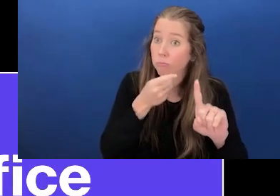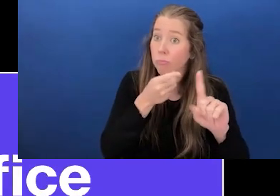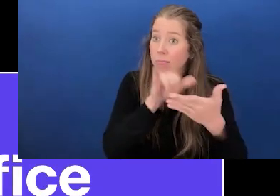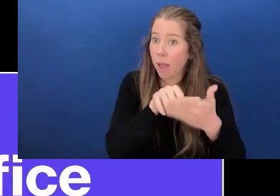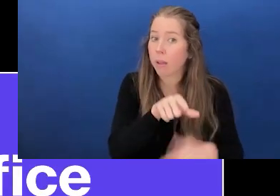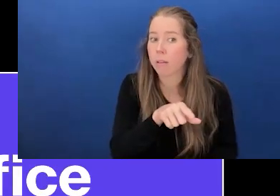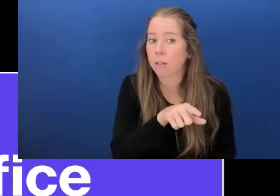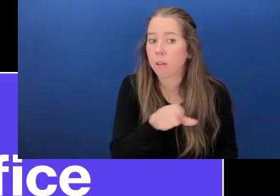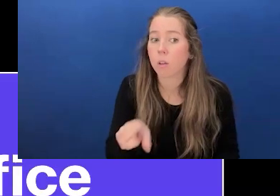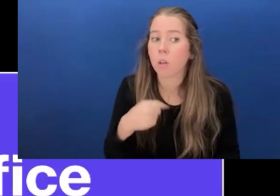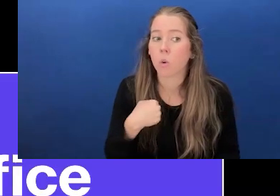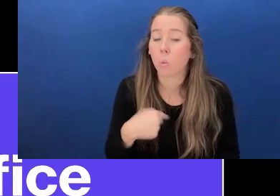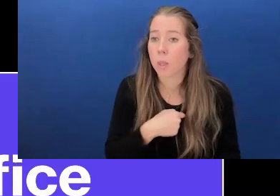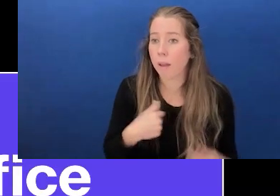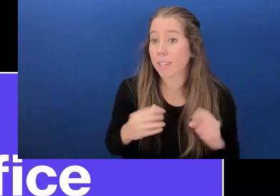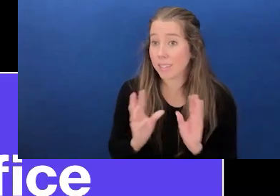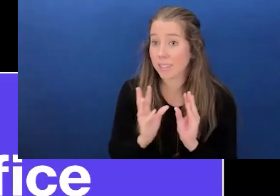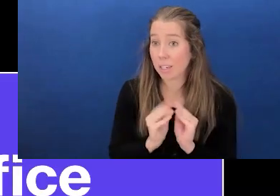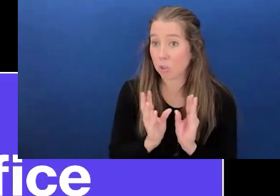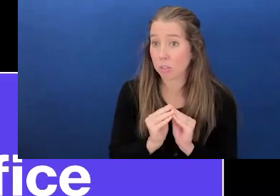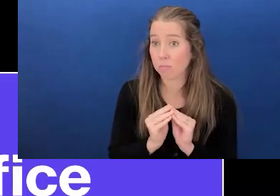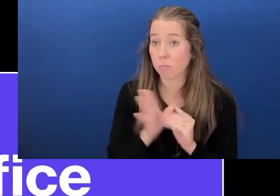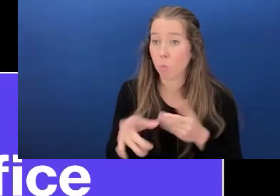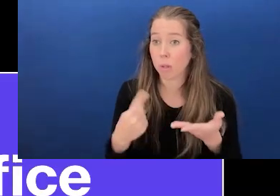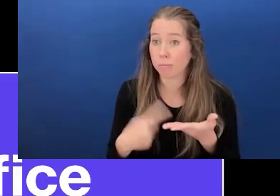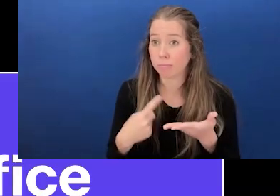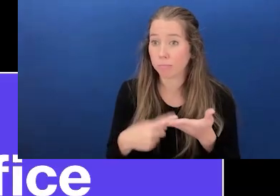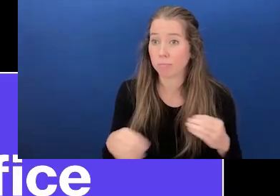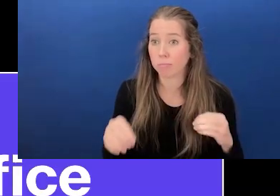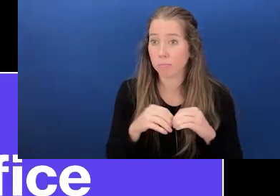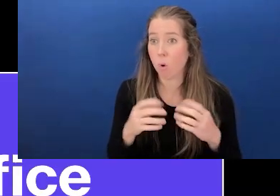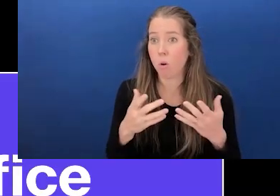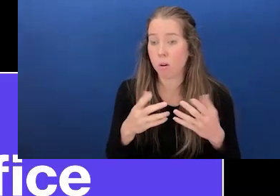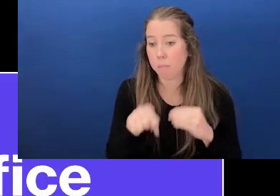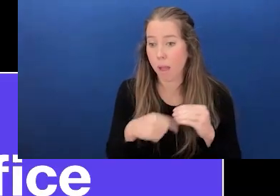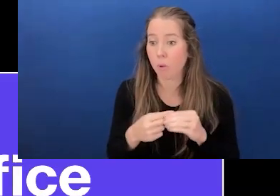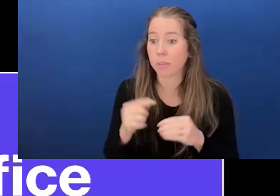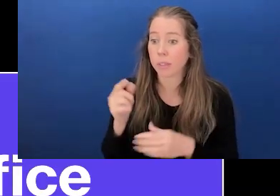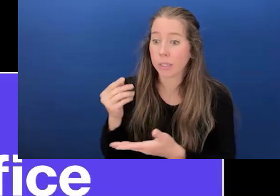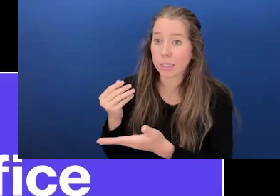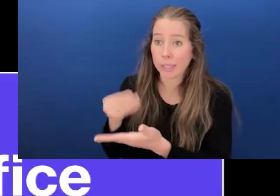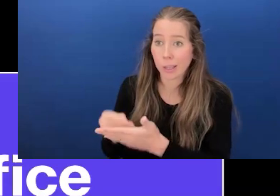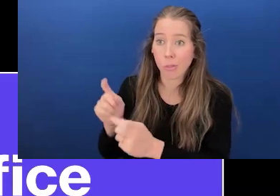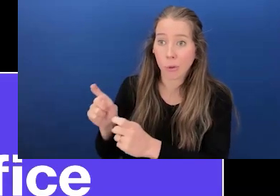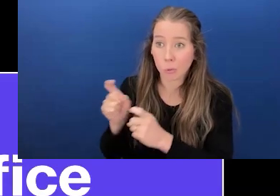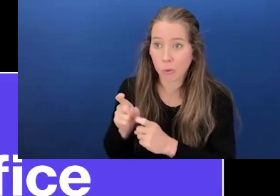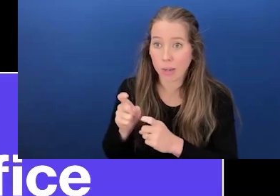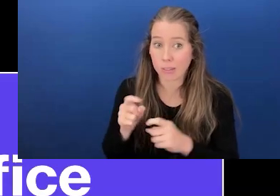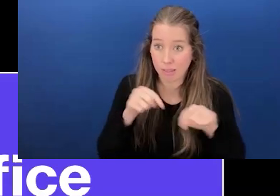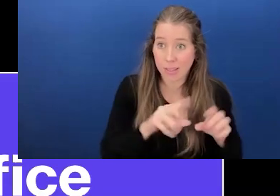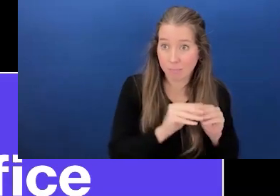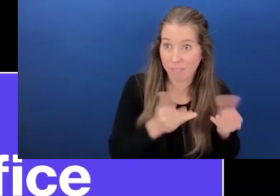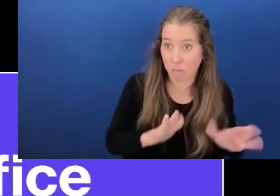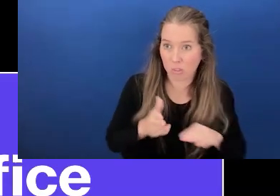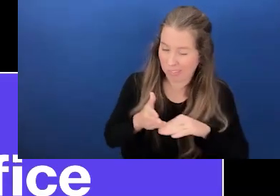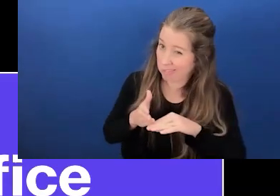we have a session that is going to cover a little bit more information about the grants directly after this one. So